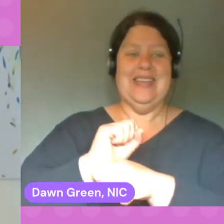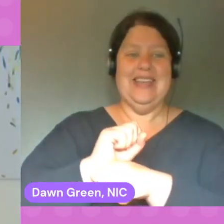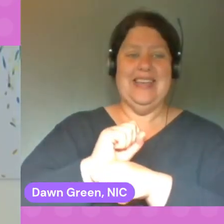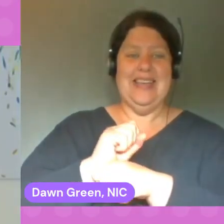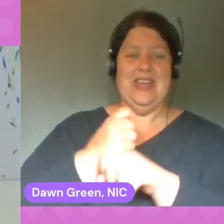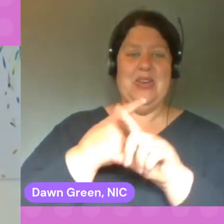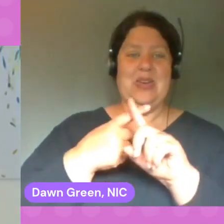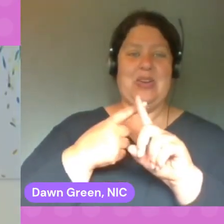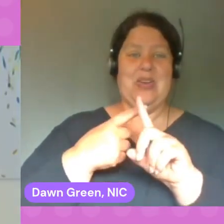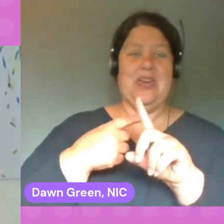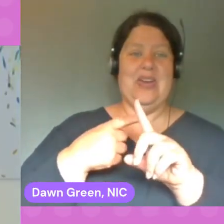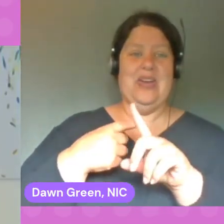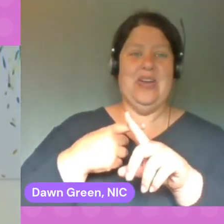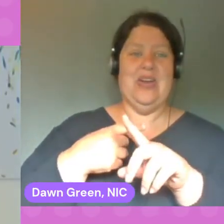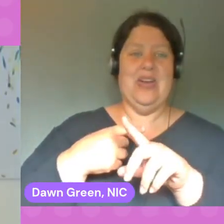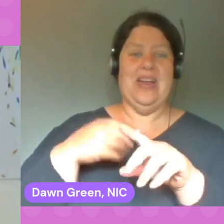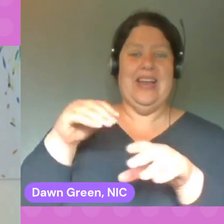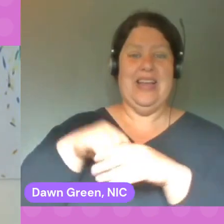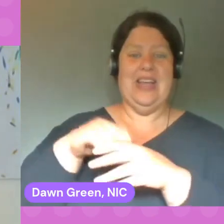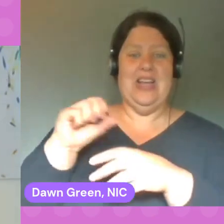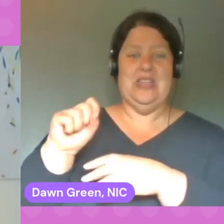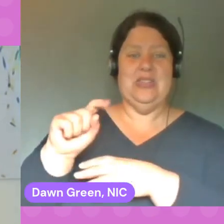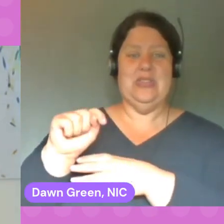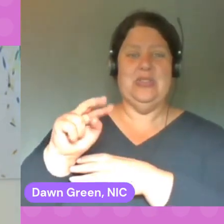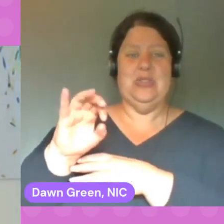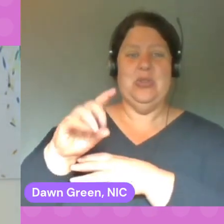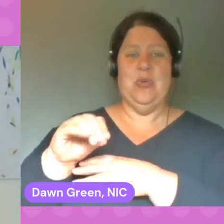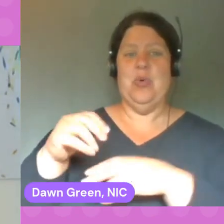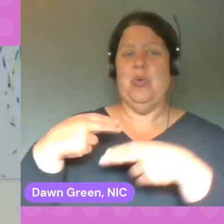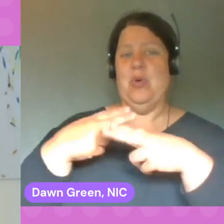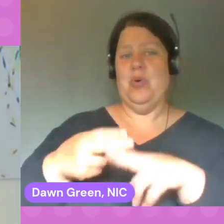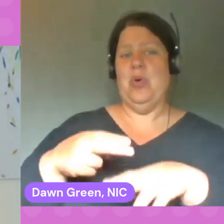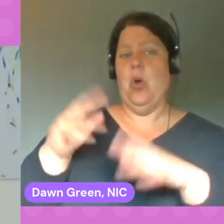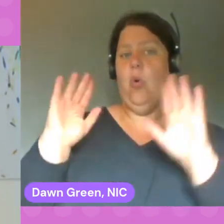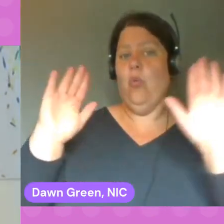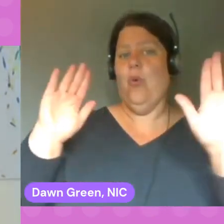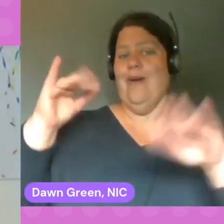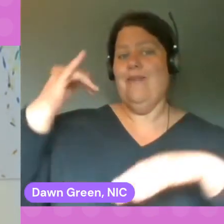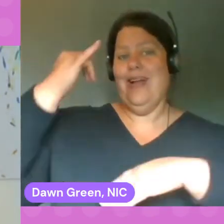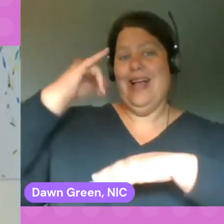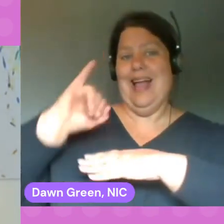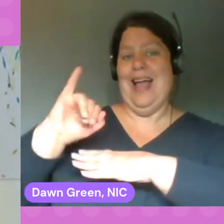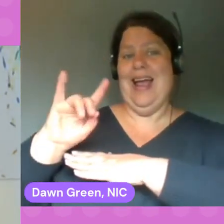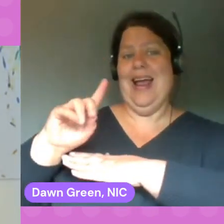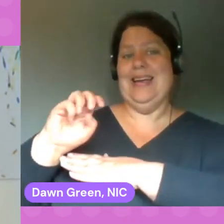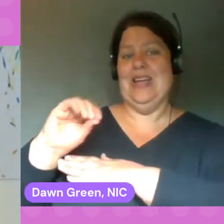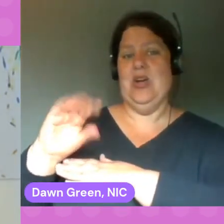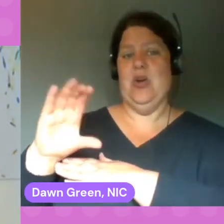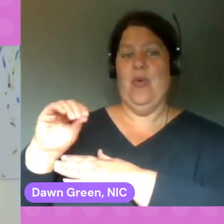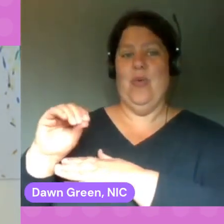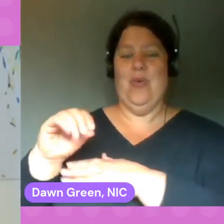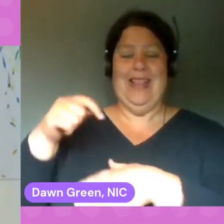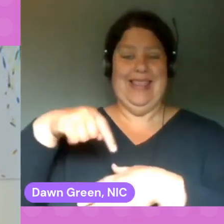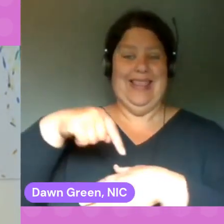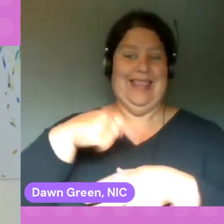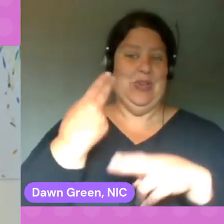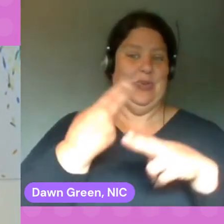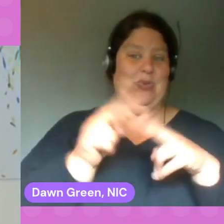of the studio called Wonderful Idea Co. And in this quick 15-minute session, we're going to